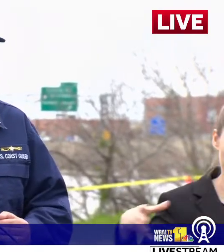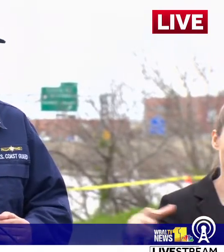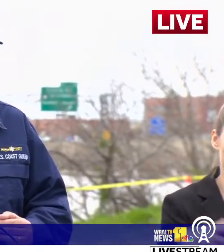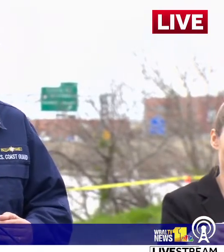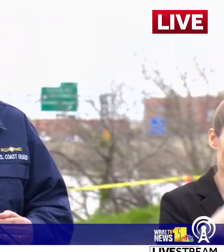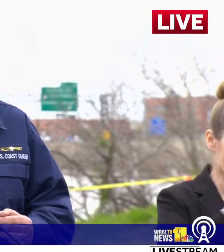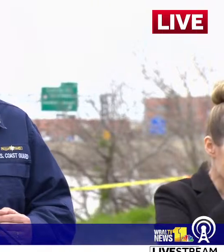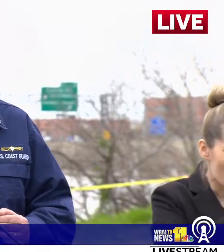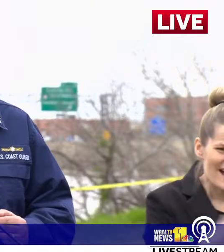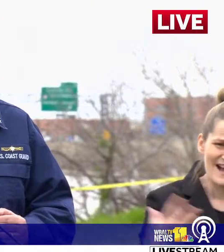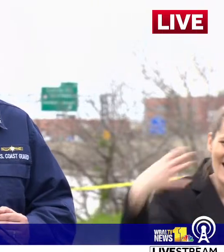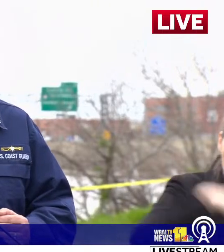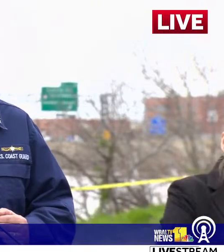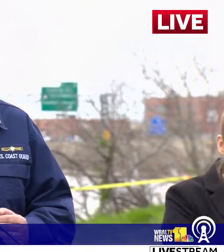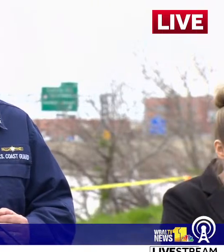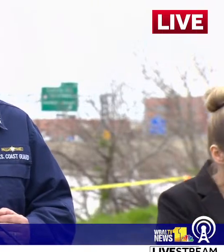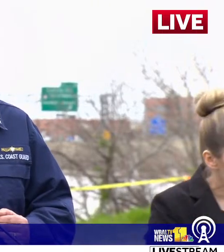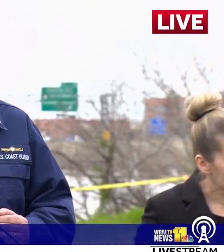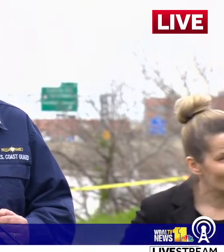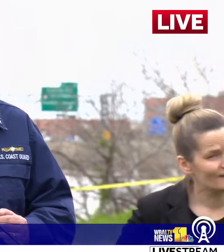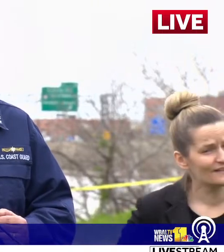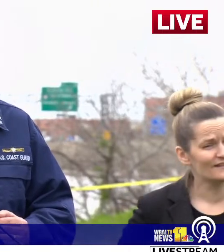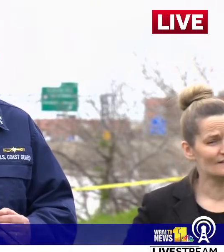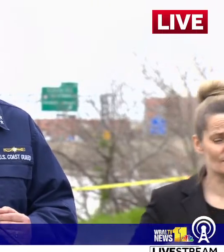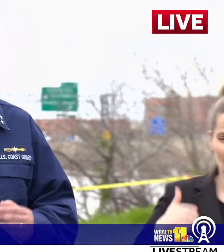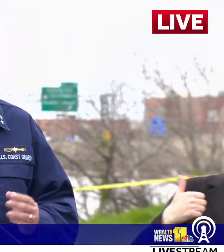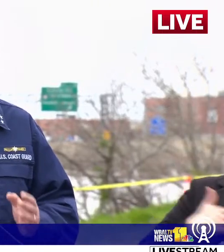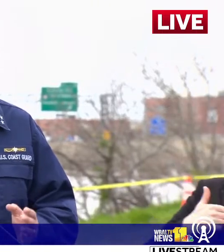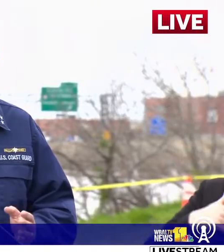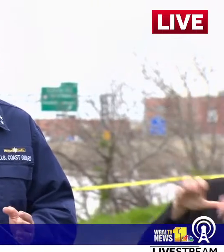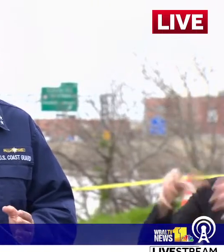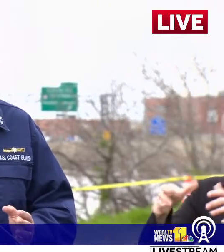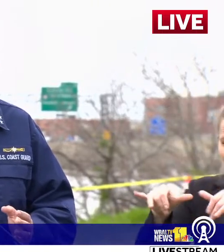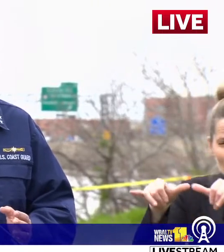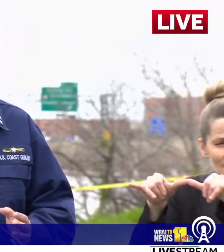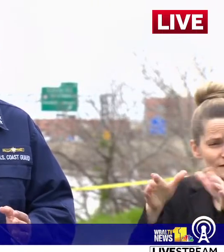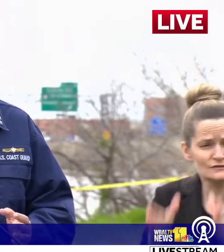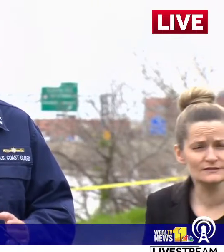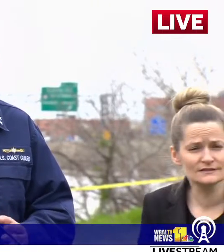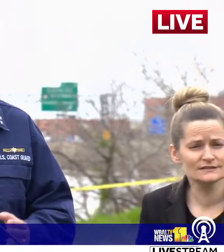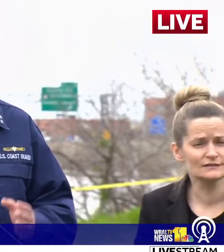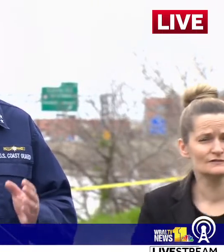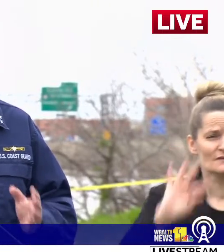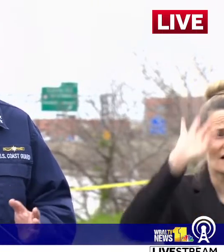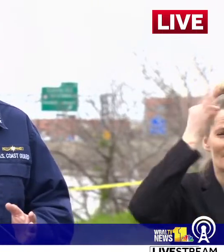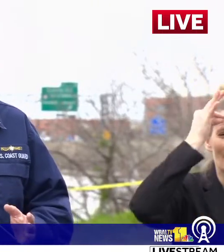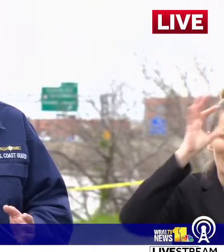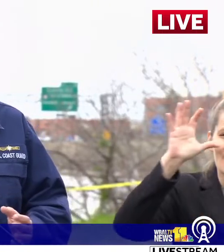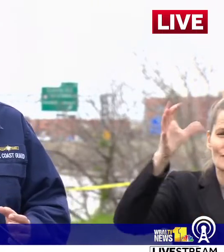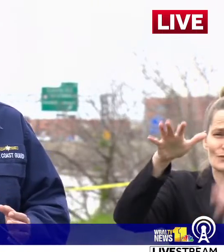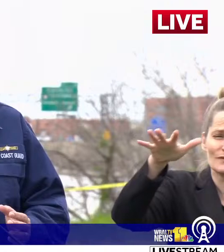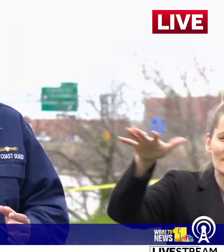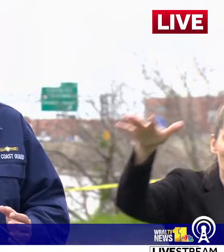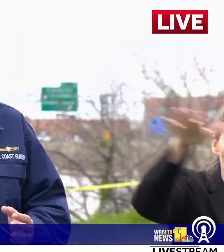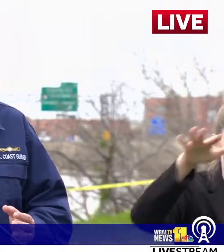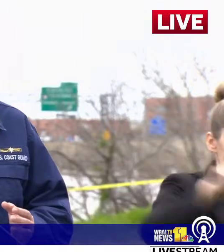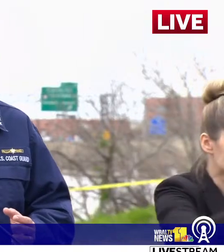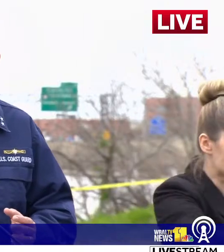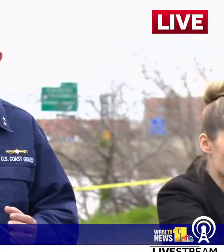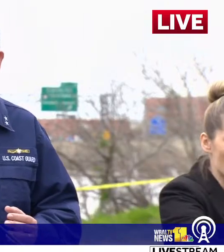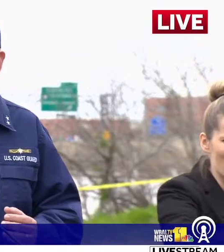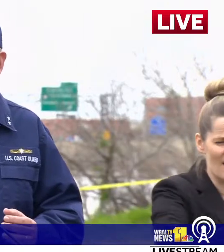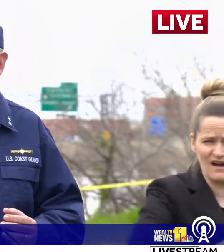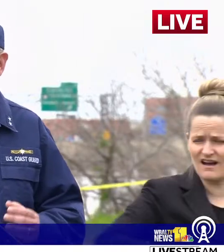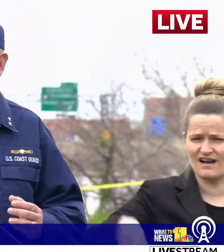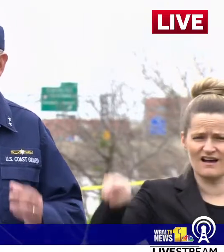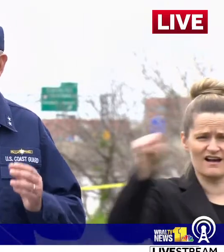Navy, Supervisor of Salvage, the Army Corps of Engineers, and other federal agencies and partners. And there are a tremendous number of